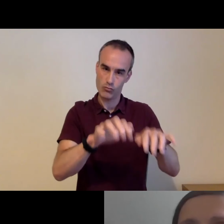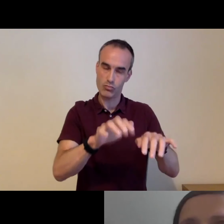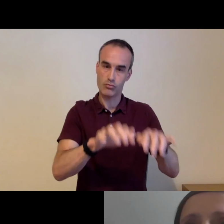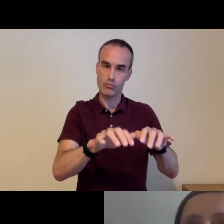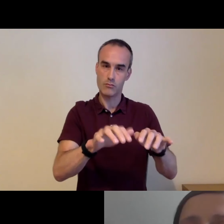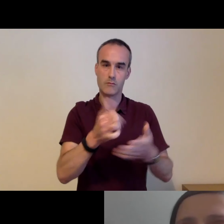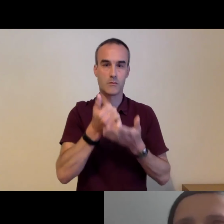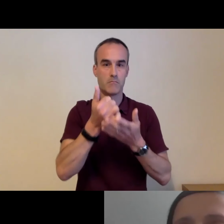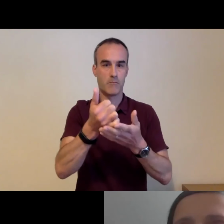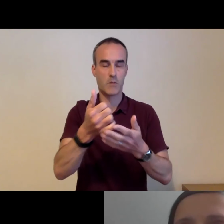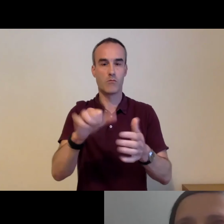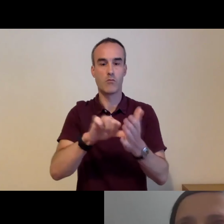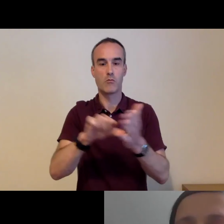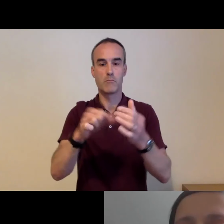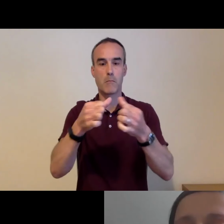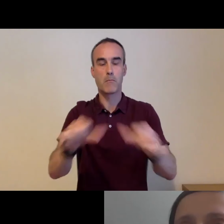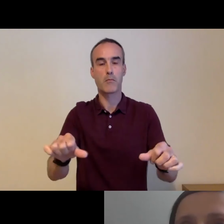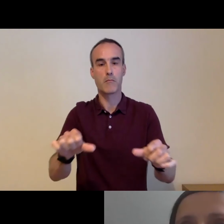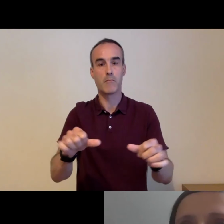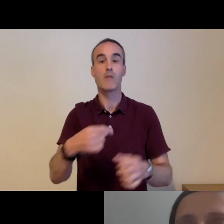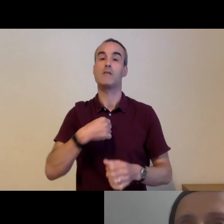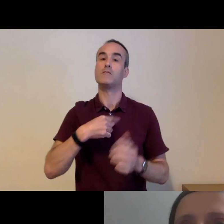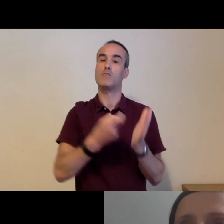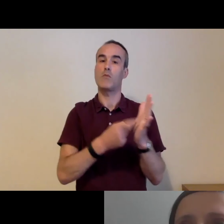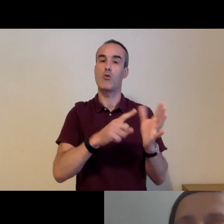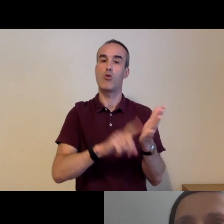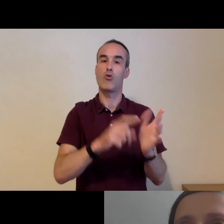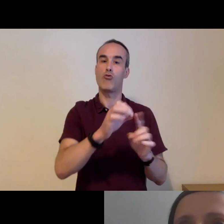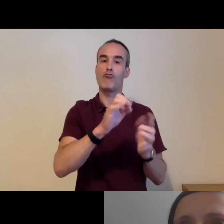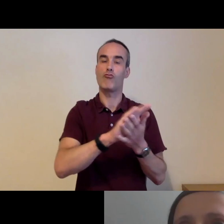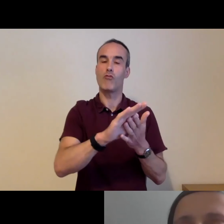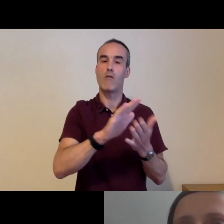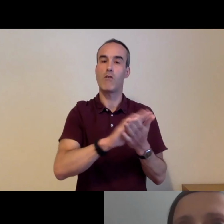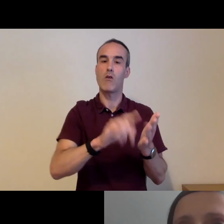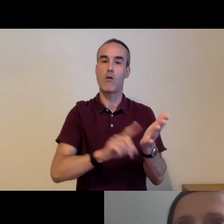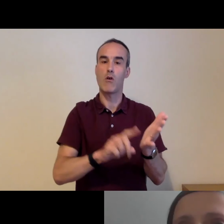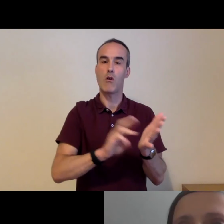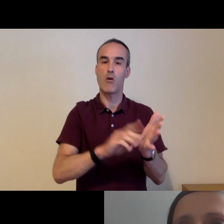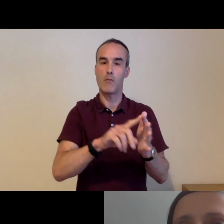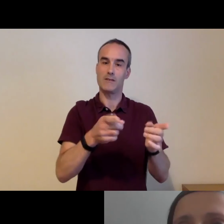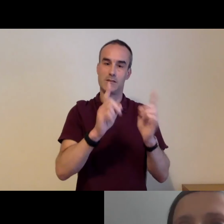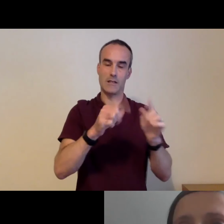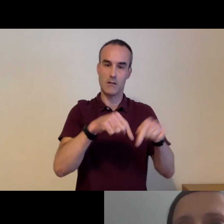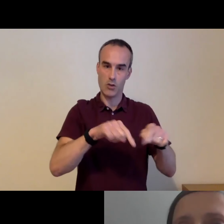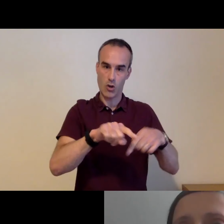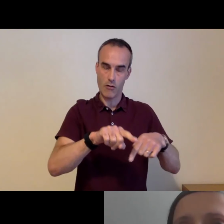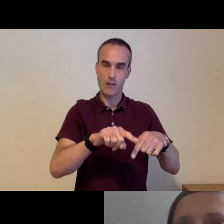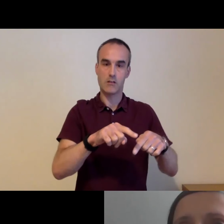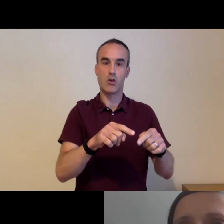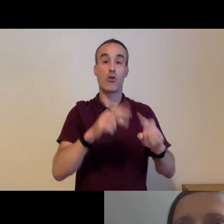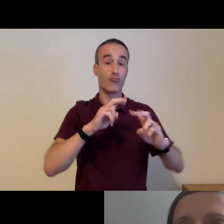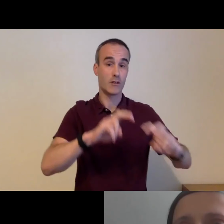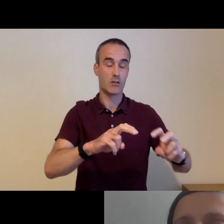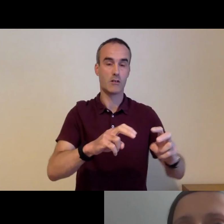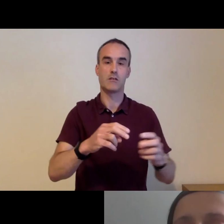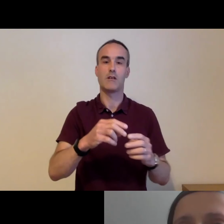things. So I'm Ralph Holme. I'm Executive Director of Research at Action on Hearing Loss.